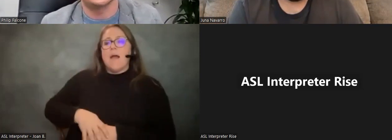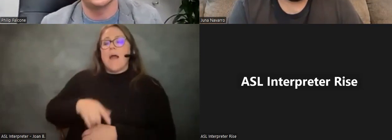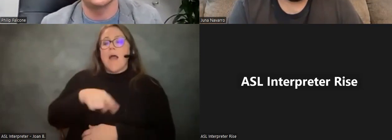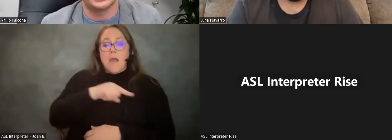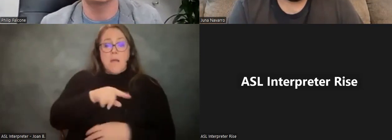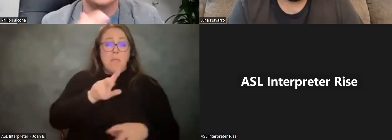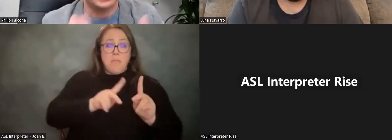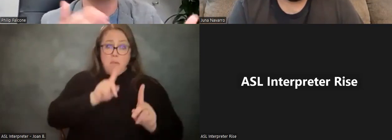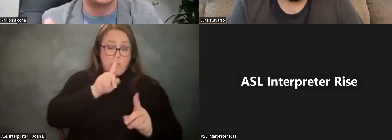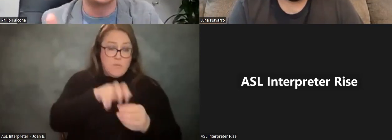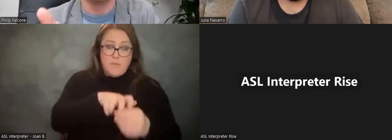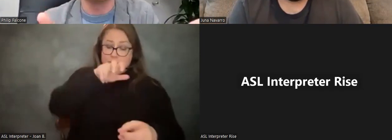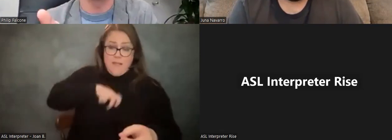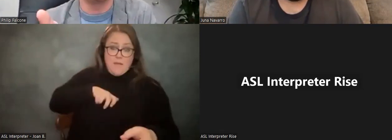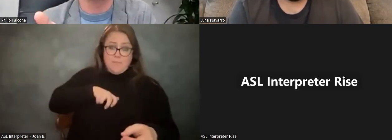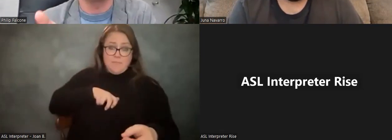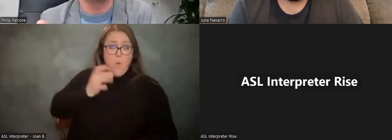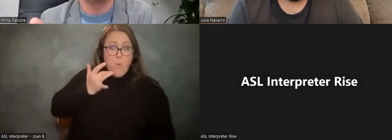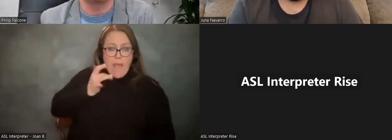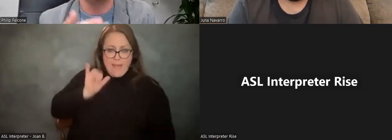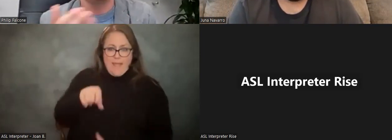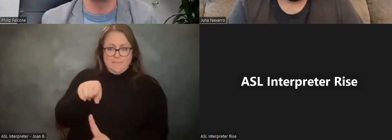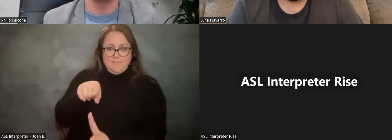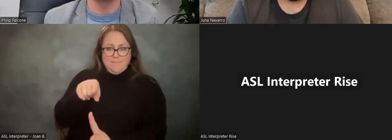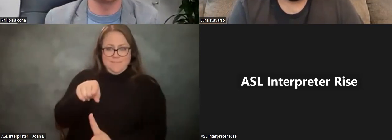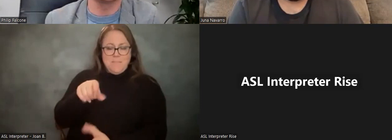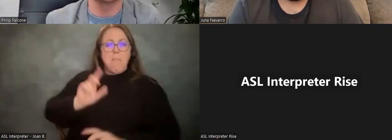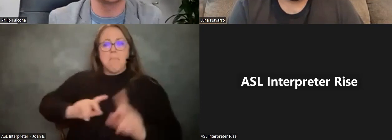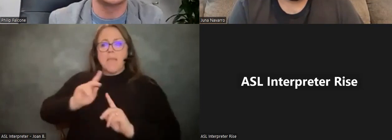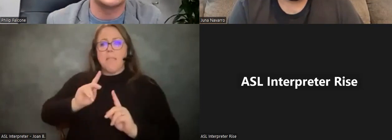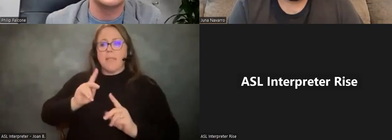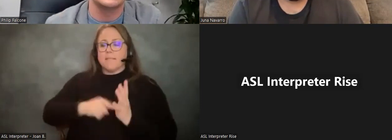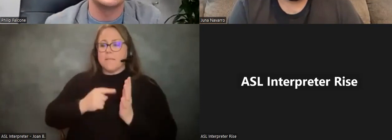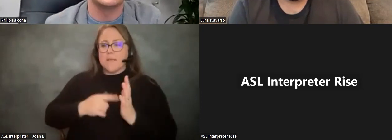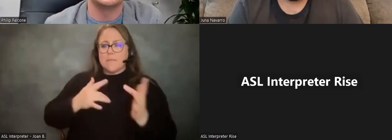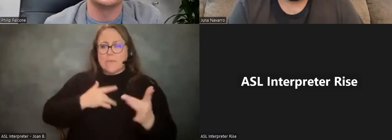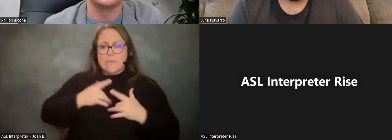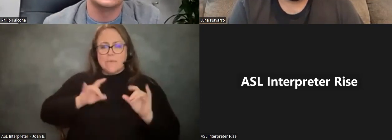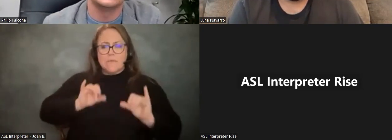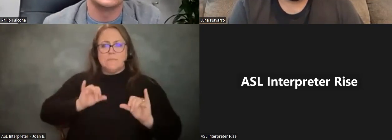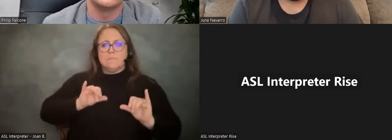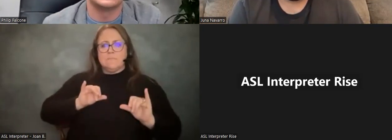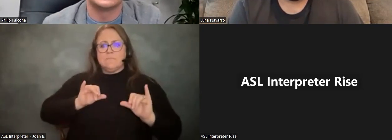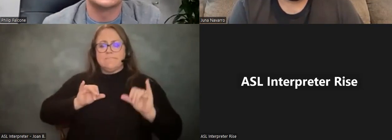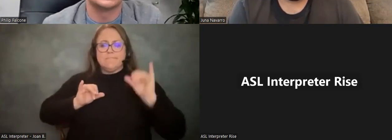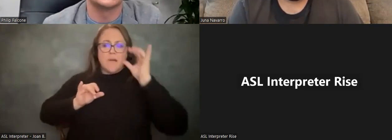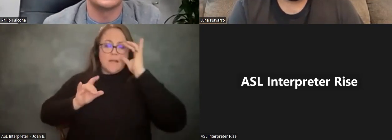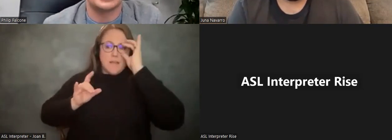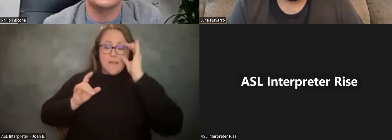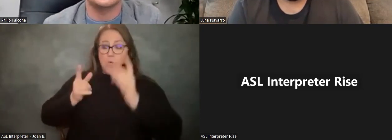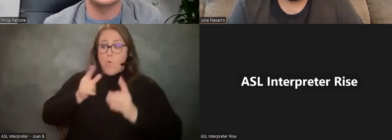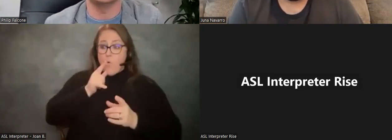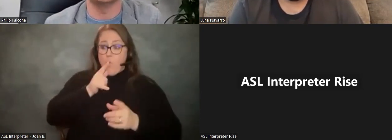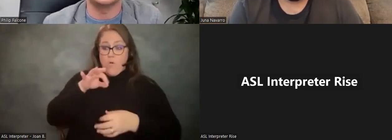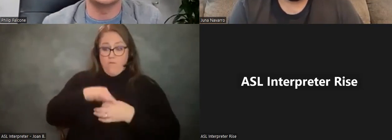stayed out of it altogether because of this particular instance. Folks would be a little concerned that an elected official would